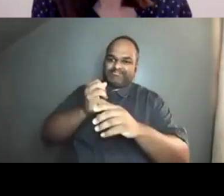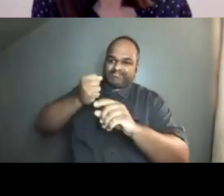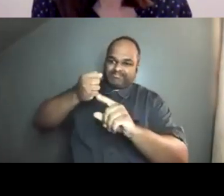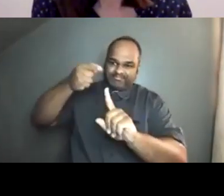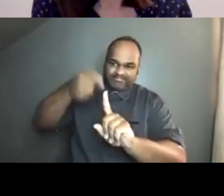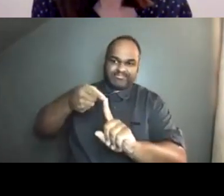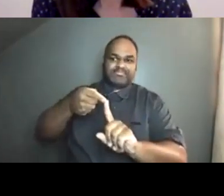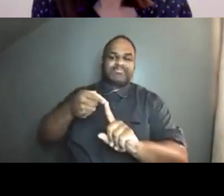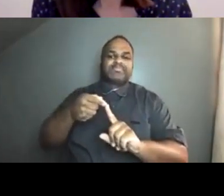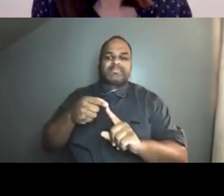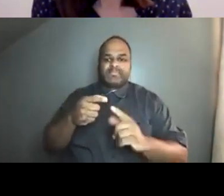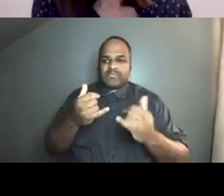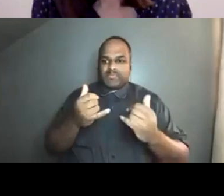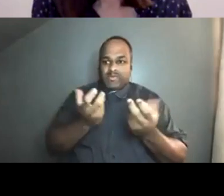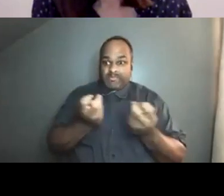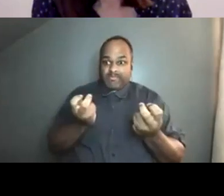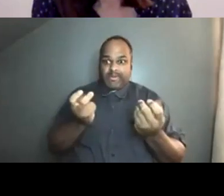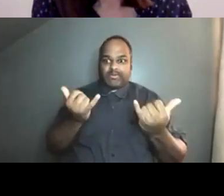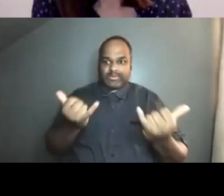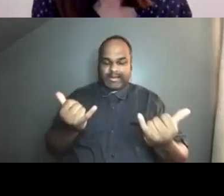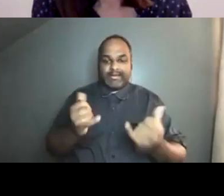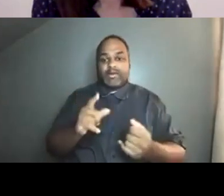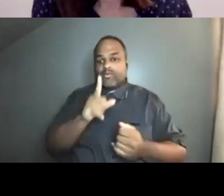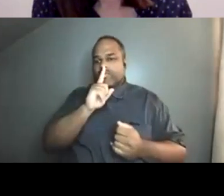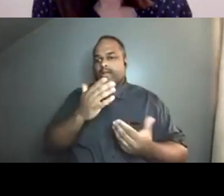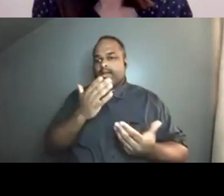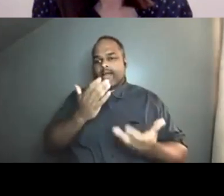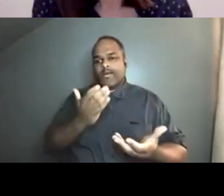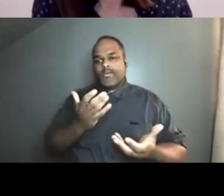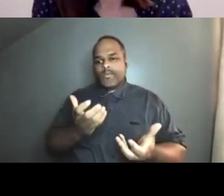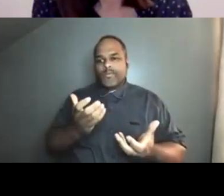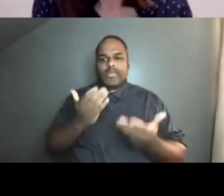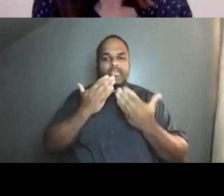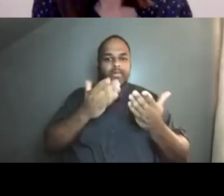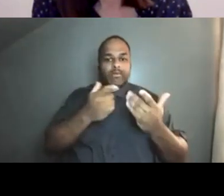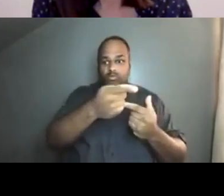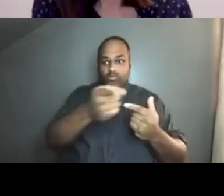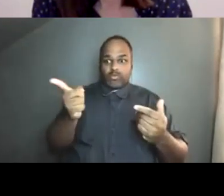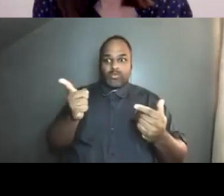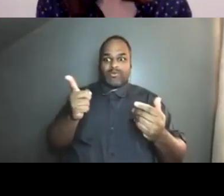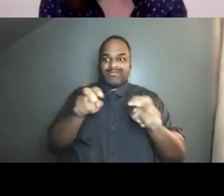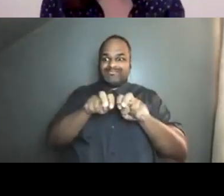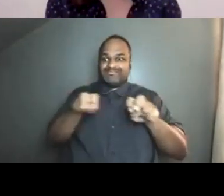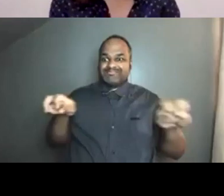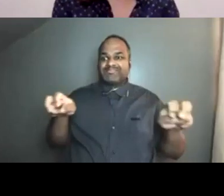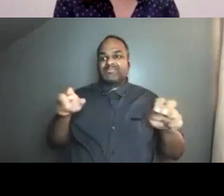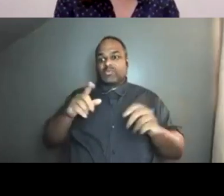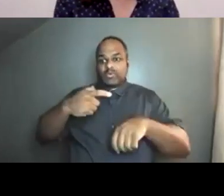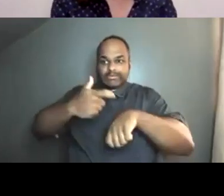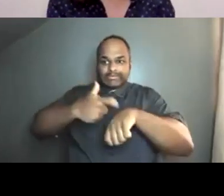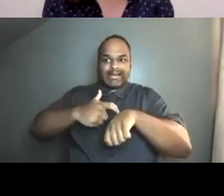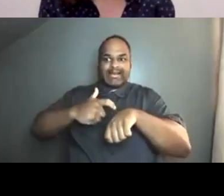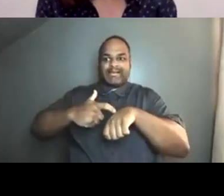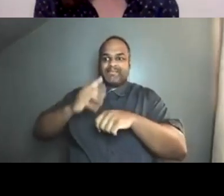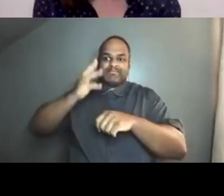today. I want to thank all of the panelists for your time, your expertise, your